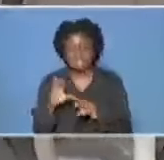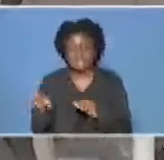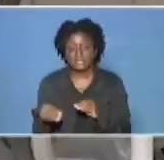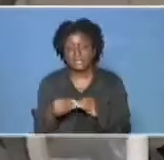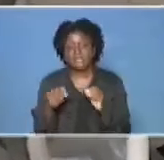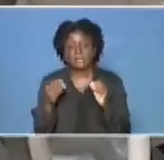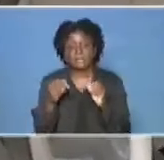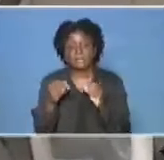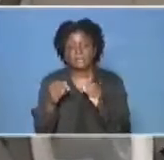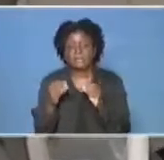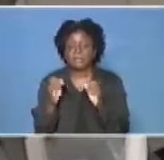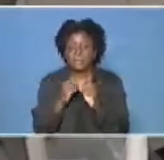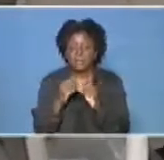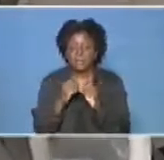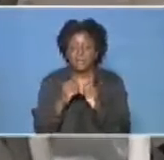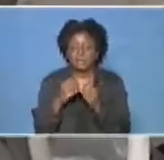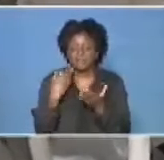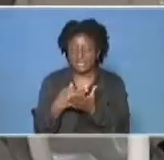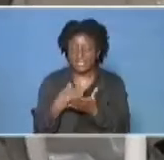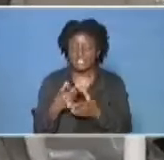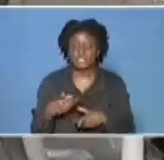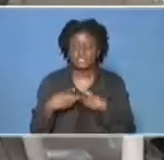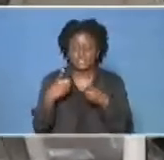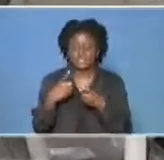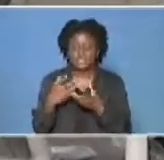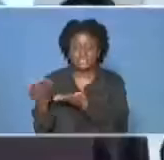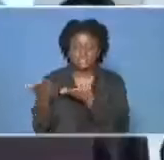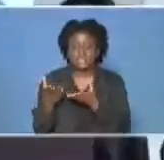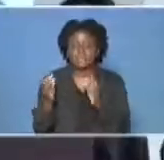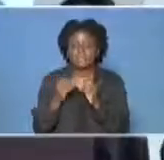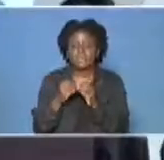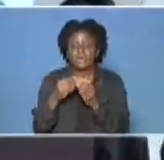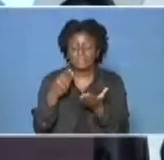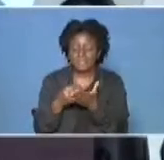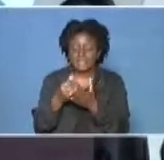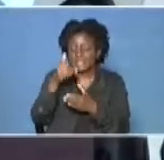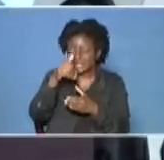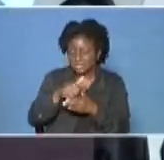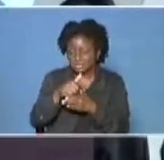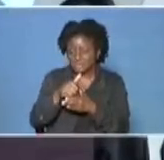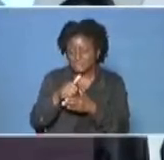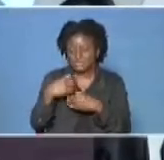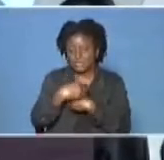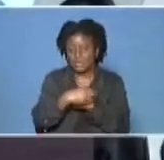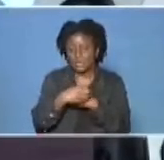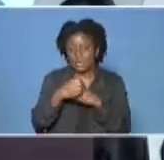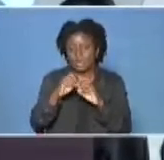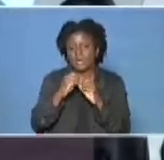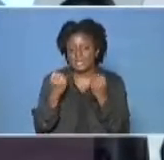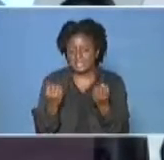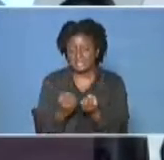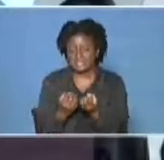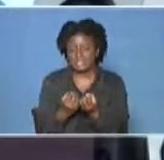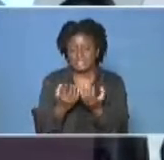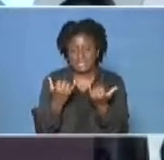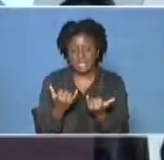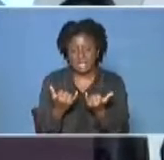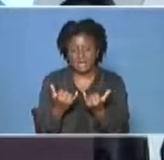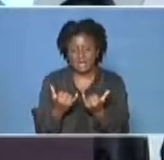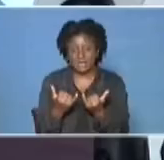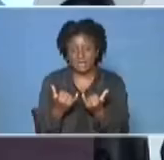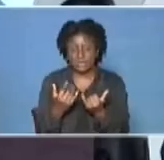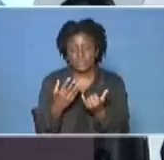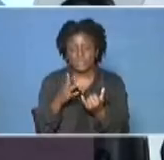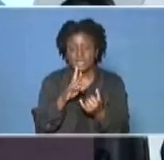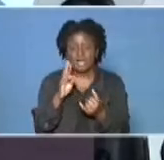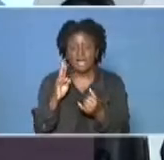donors to generate more revenue into the organization. So now that we are pretty much getting out of the woods of